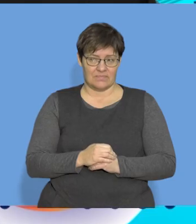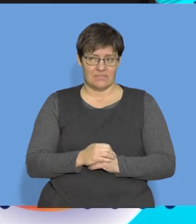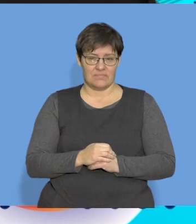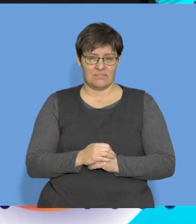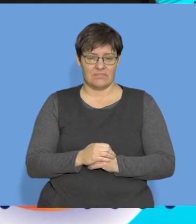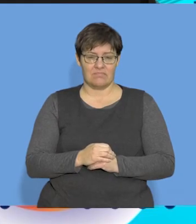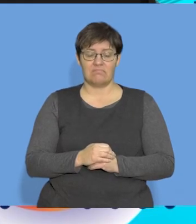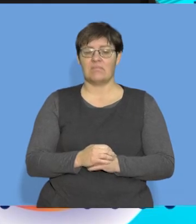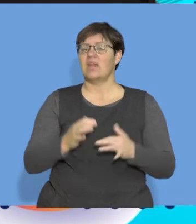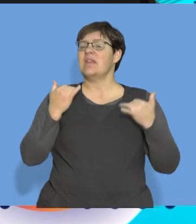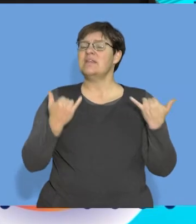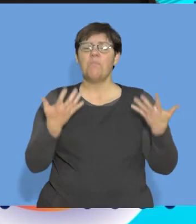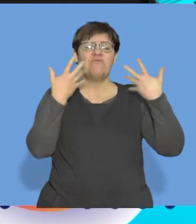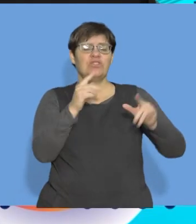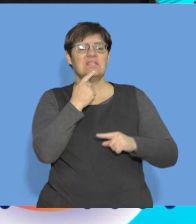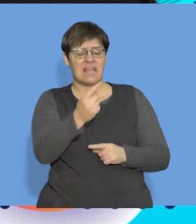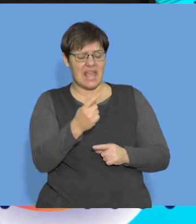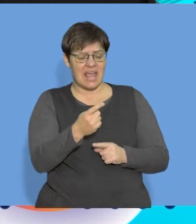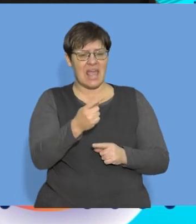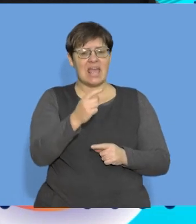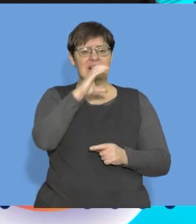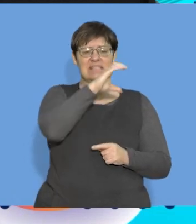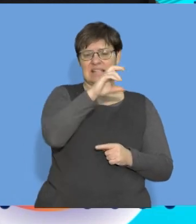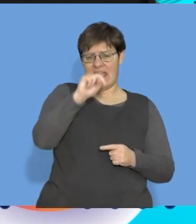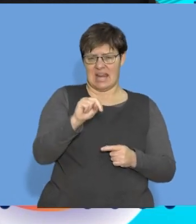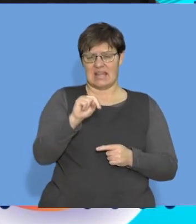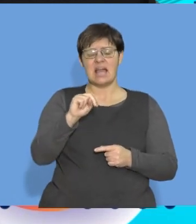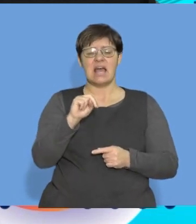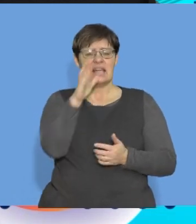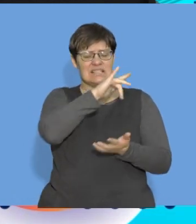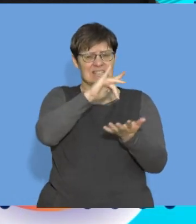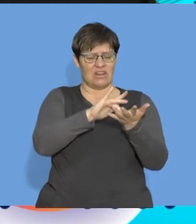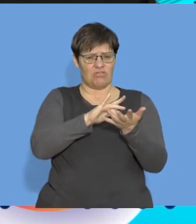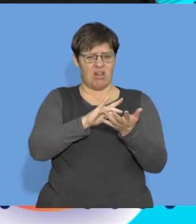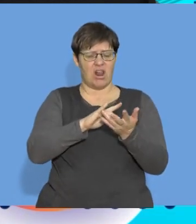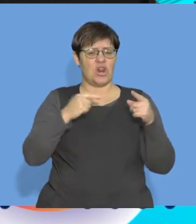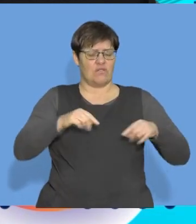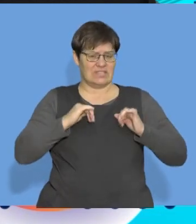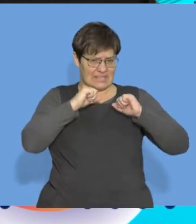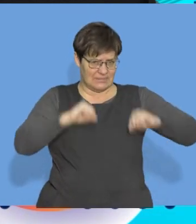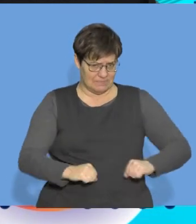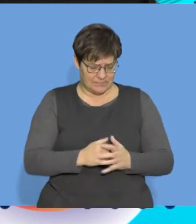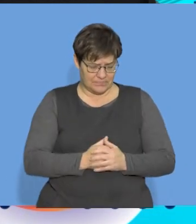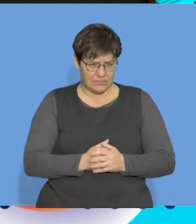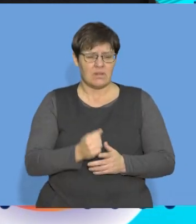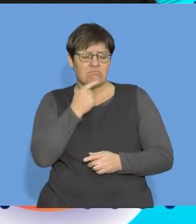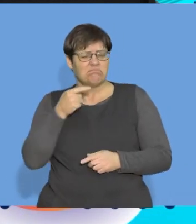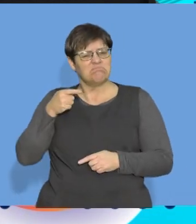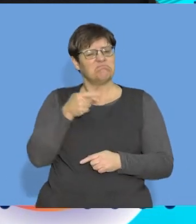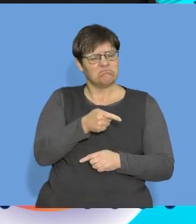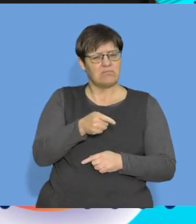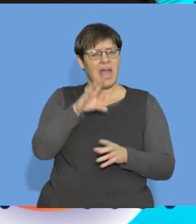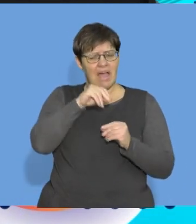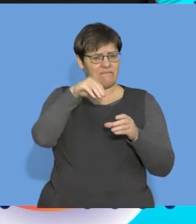Now, we said we're dealing with the central nervous system. If we're dealing with central nervous system, we said central nervous